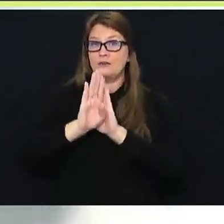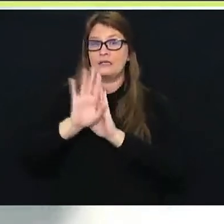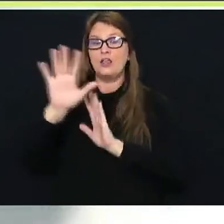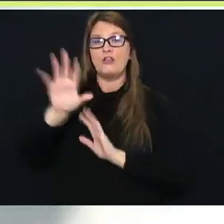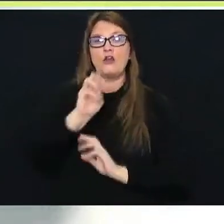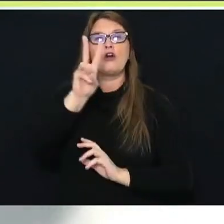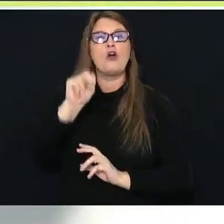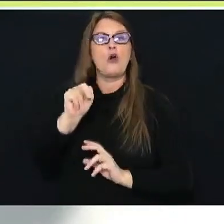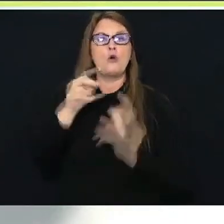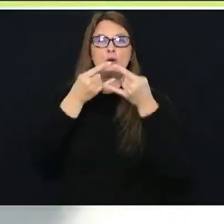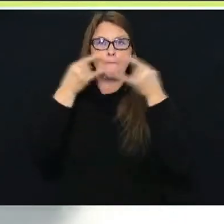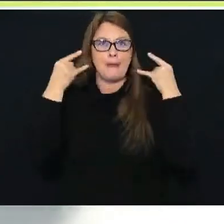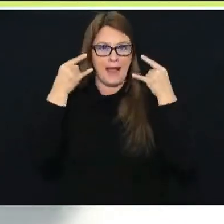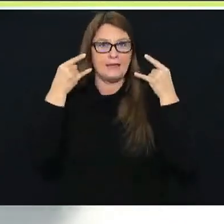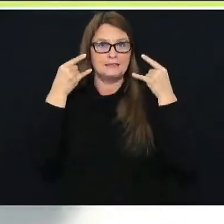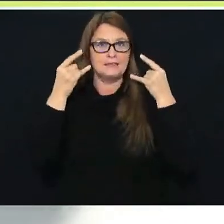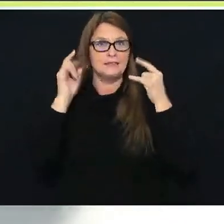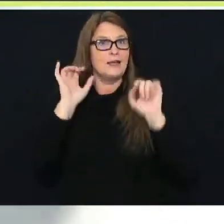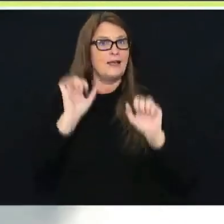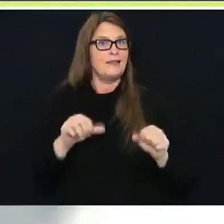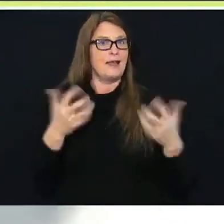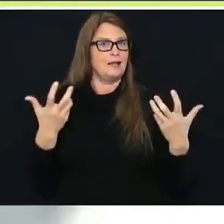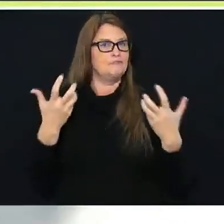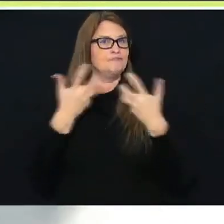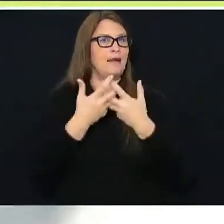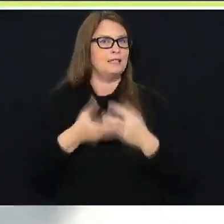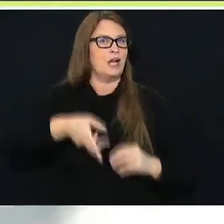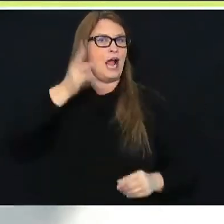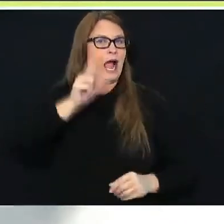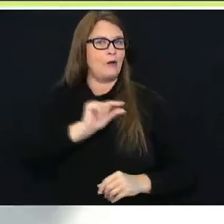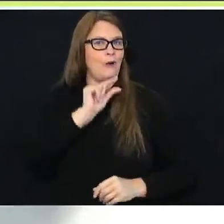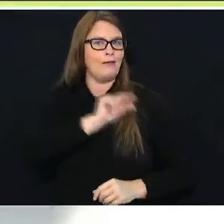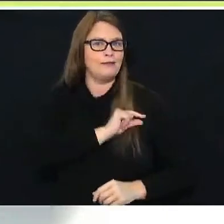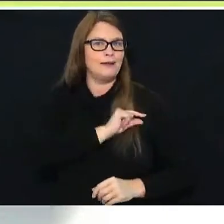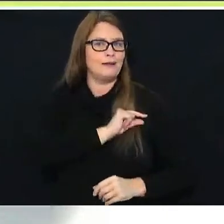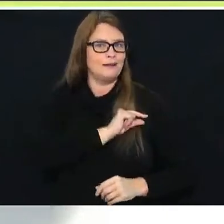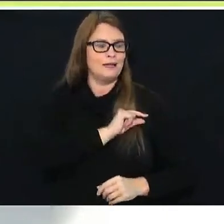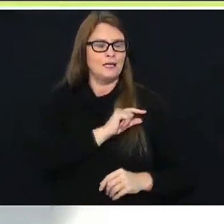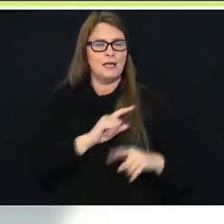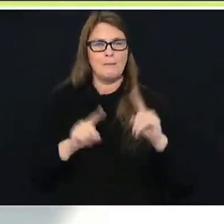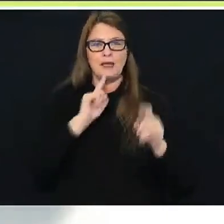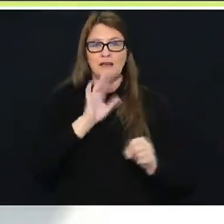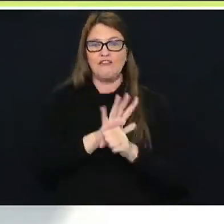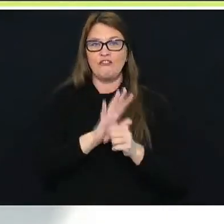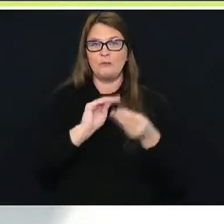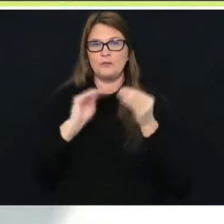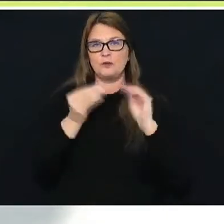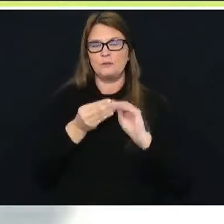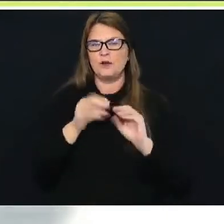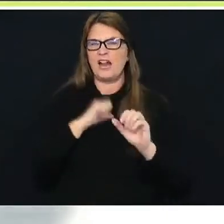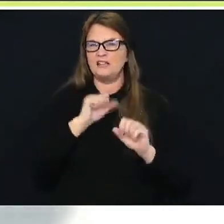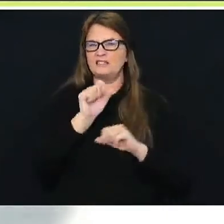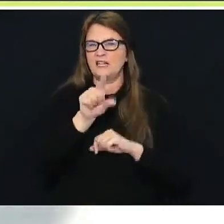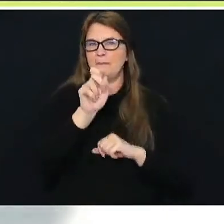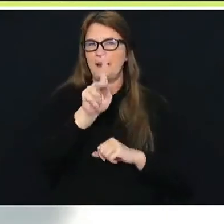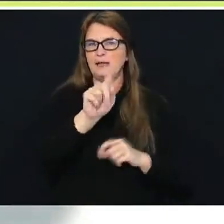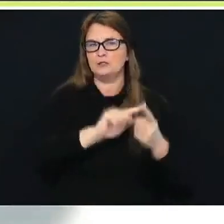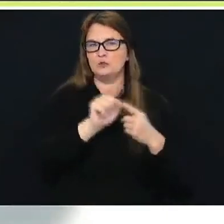West Virginia masks that can also serve high quality use as well, but we can confirm those numbers and get those back to you.